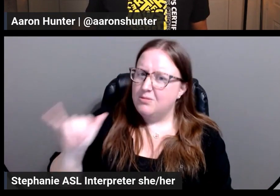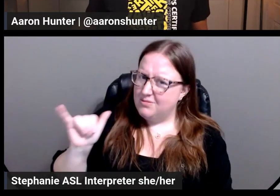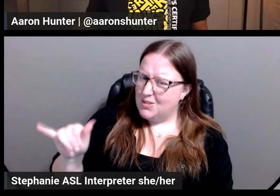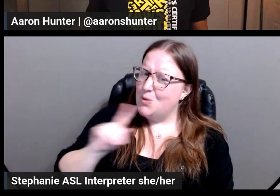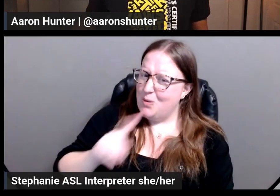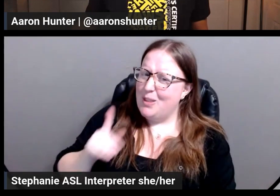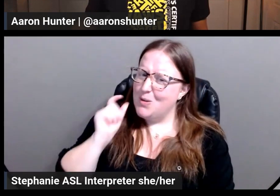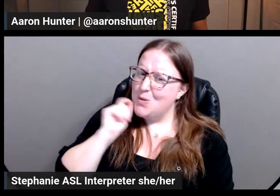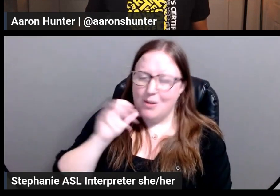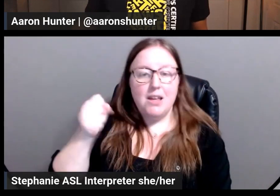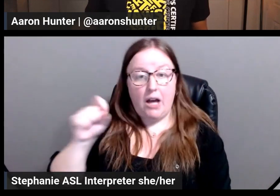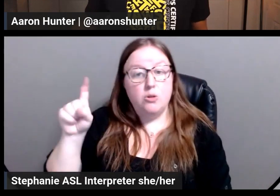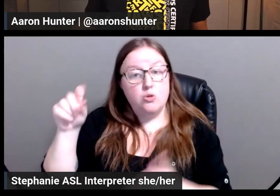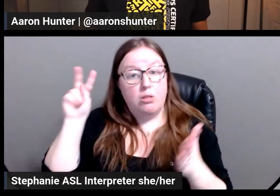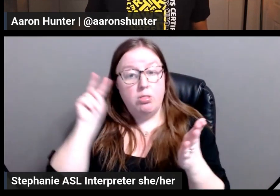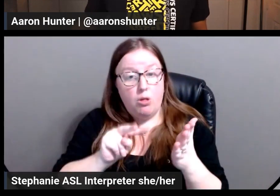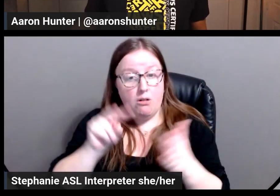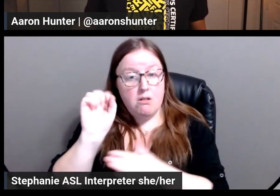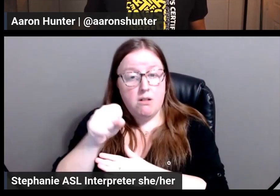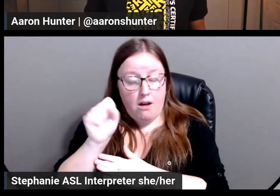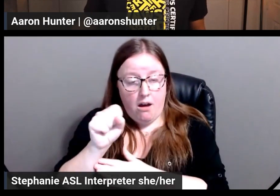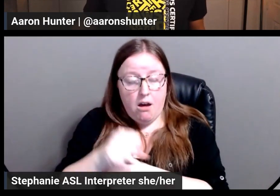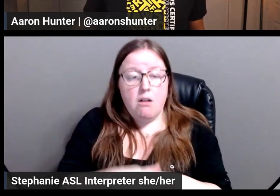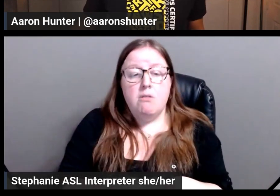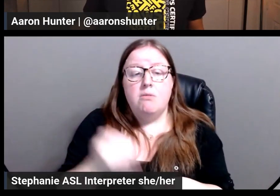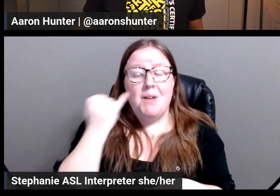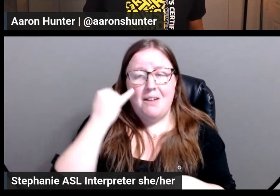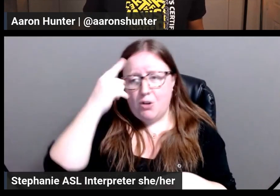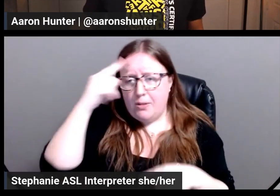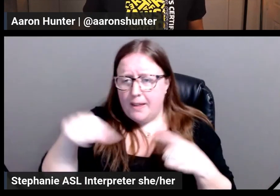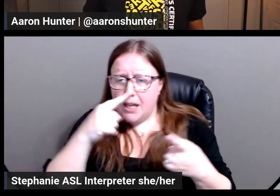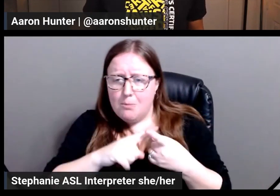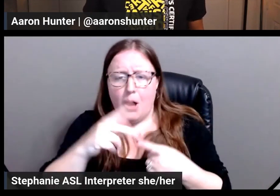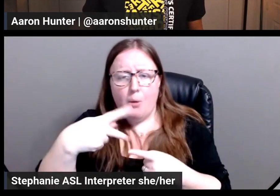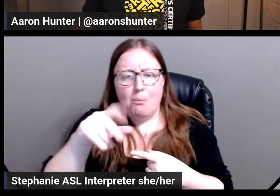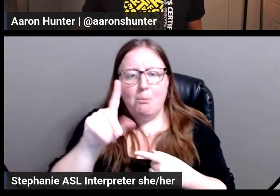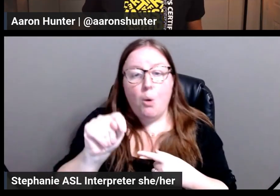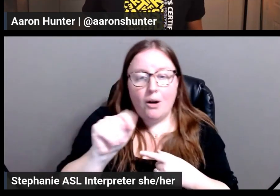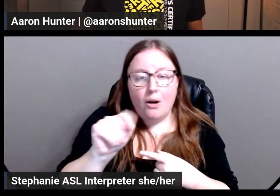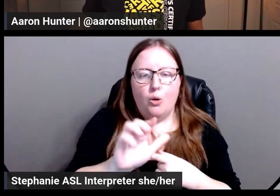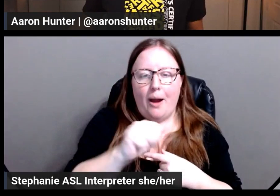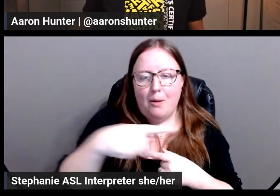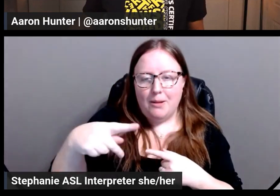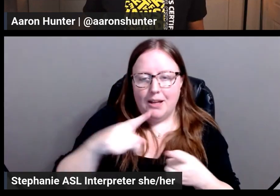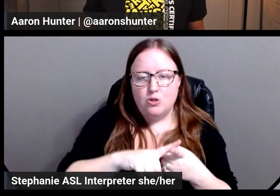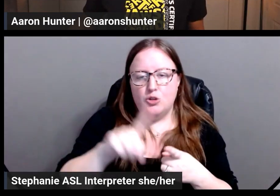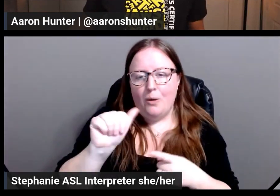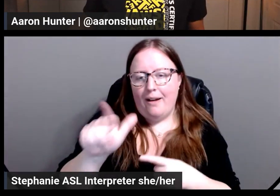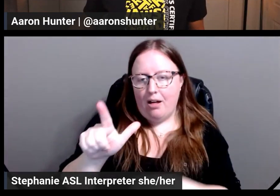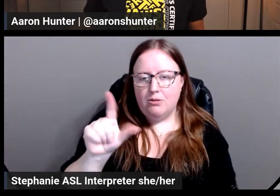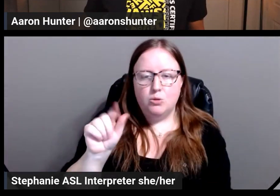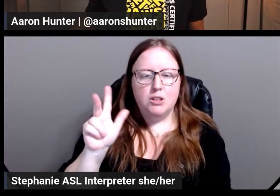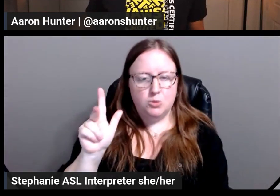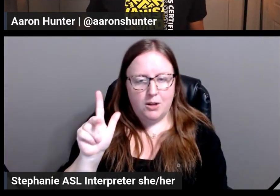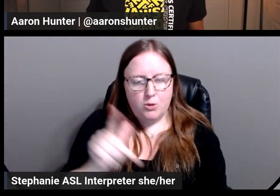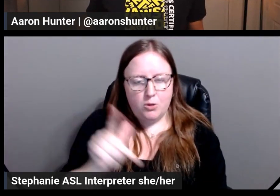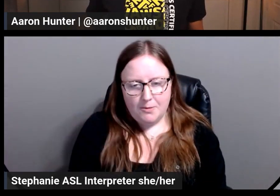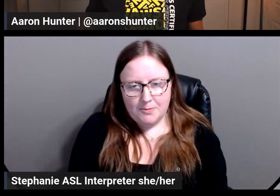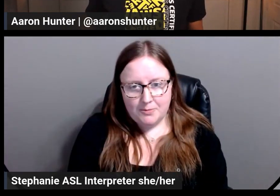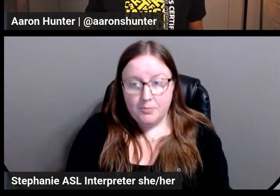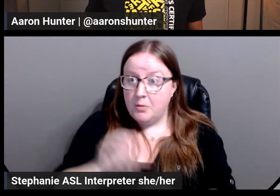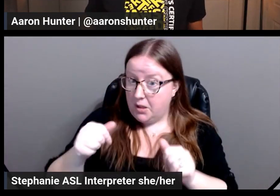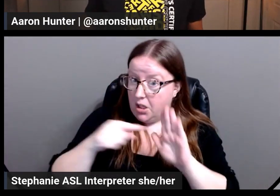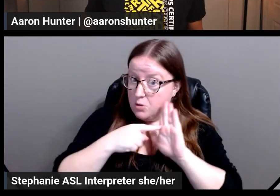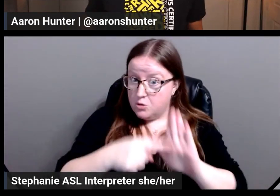Yeah, it's something to look at when when you're thinking about porting your applications to AL 2023. Can you maybe show us how